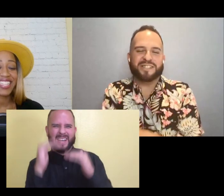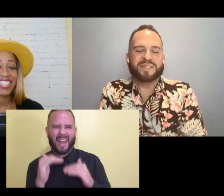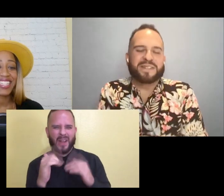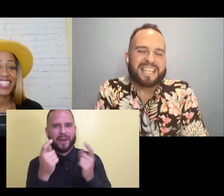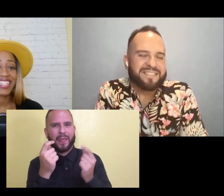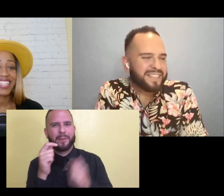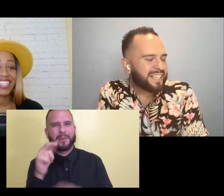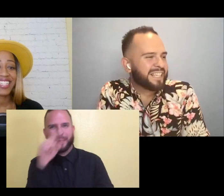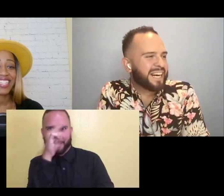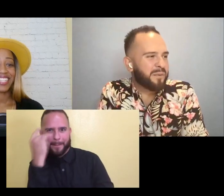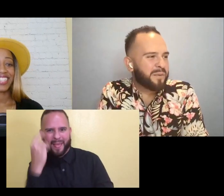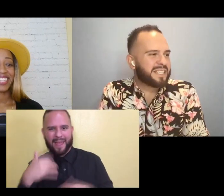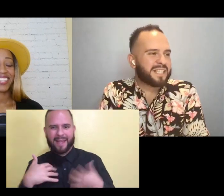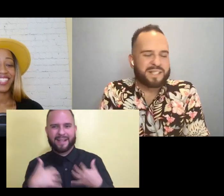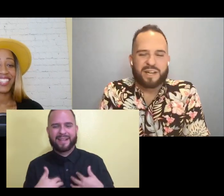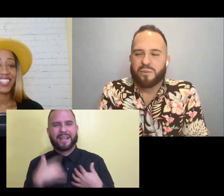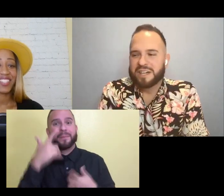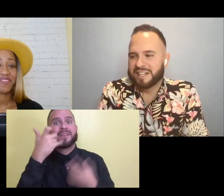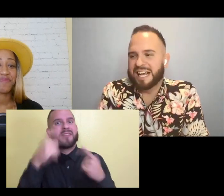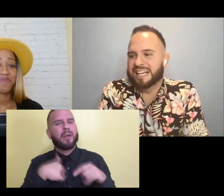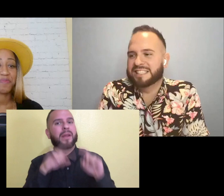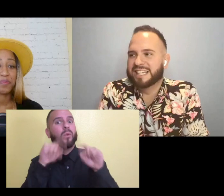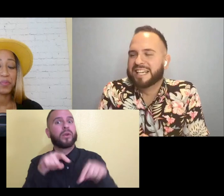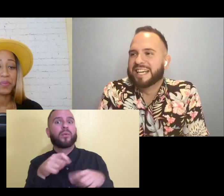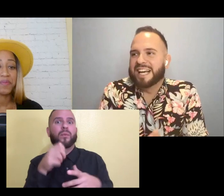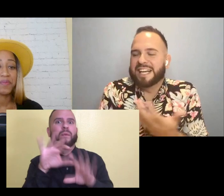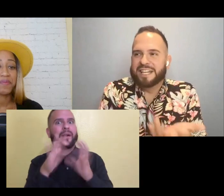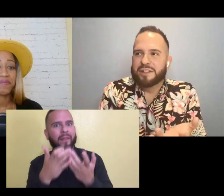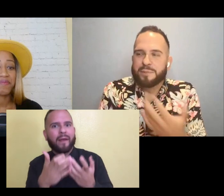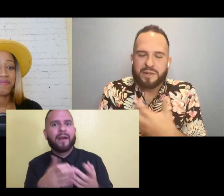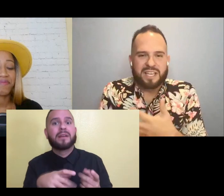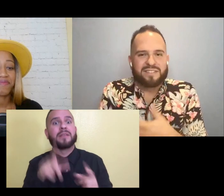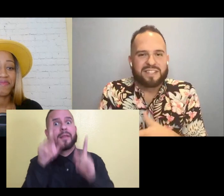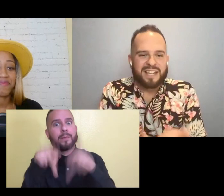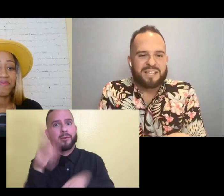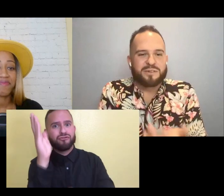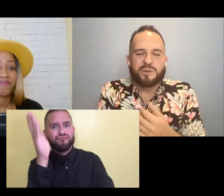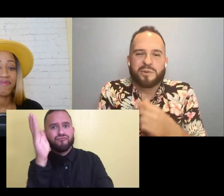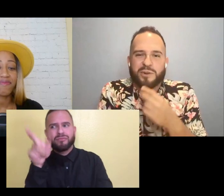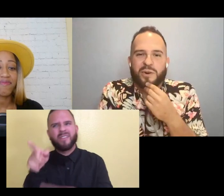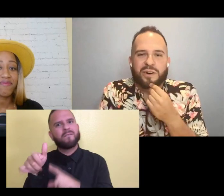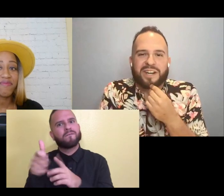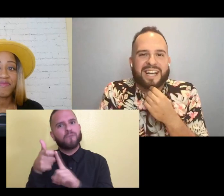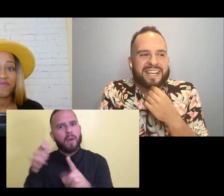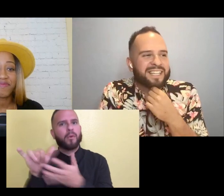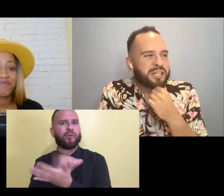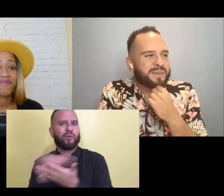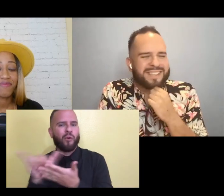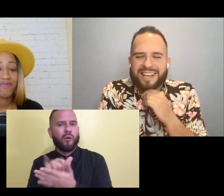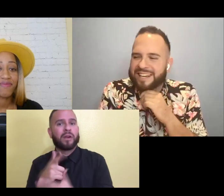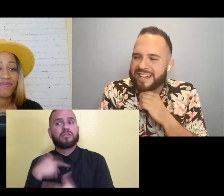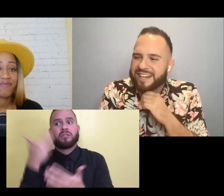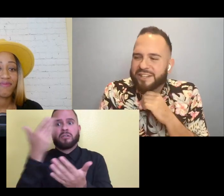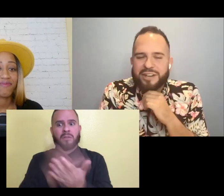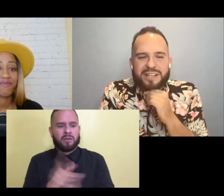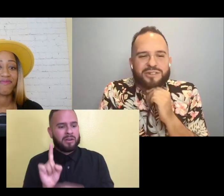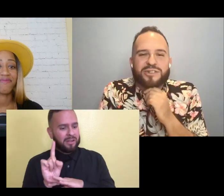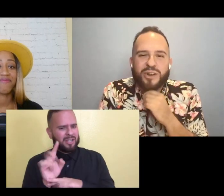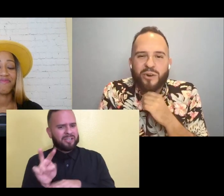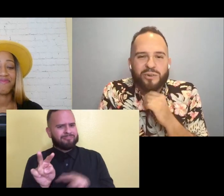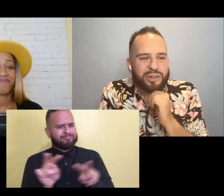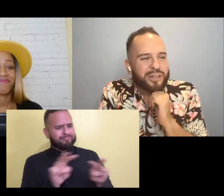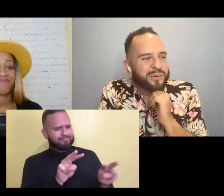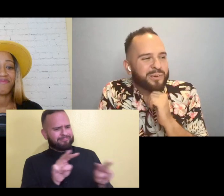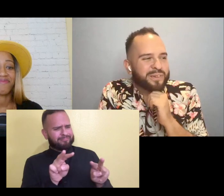another thing too. Like even I went to this one class and the person giving the class was from New York and she was like, "You guys